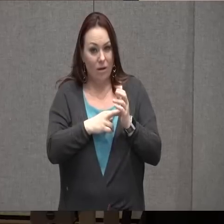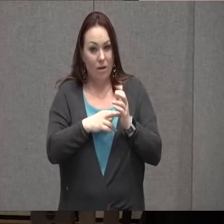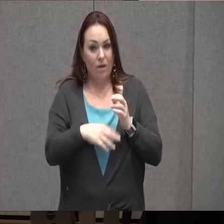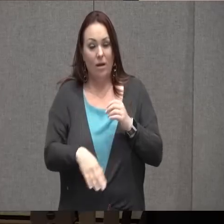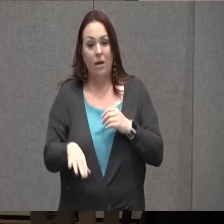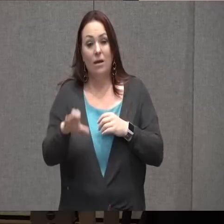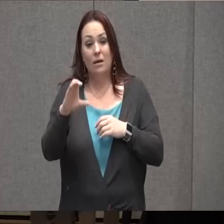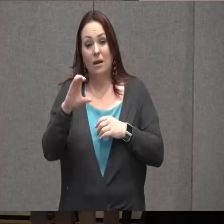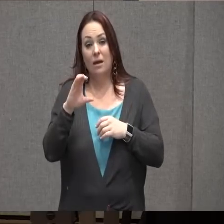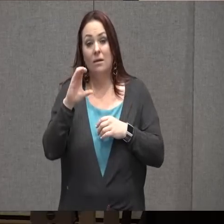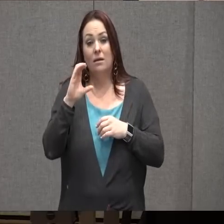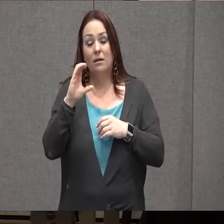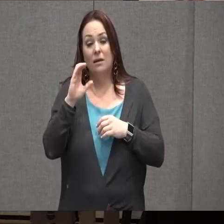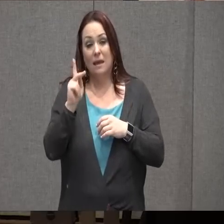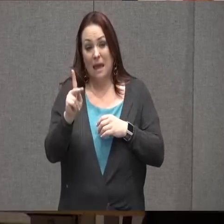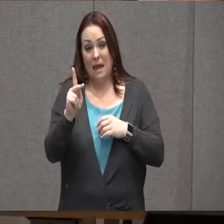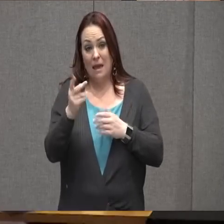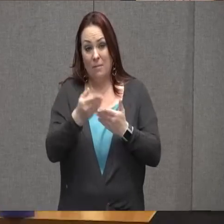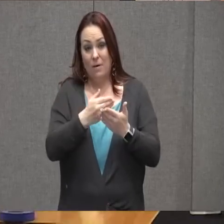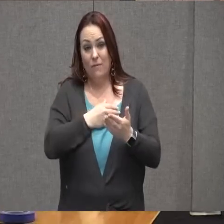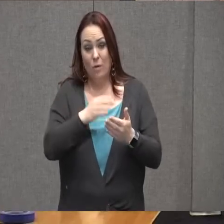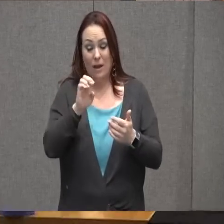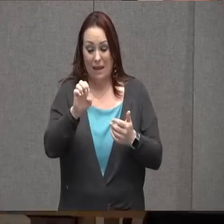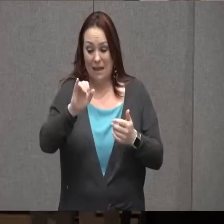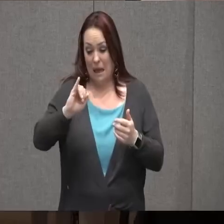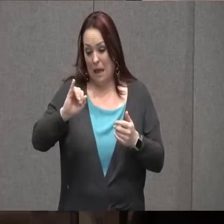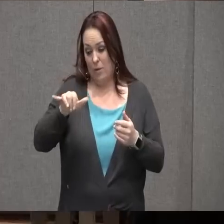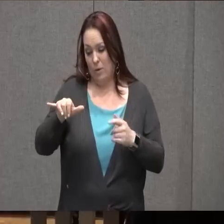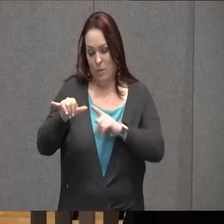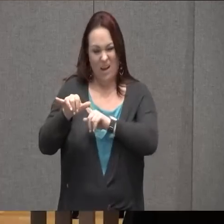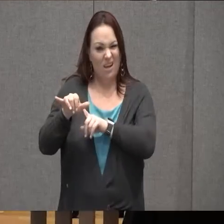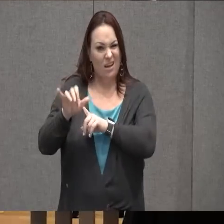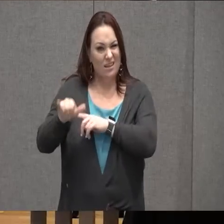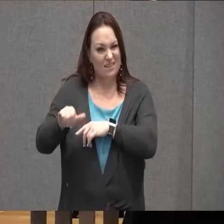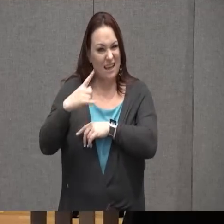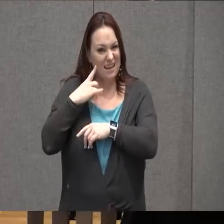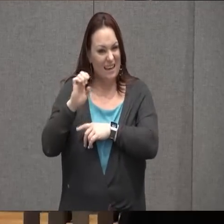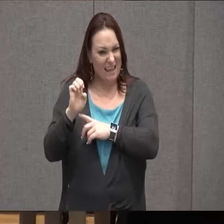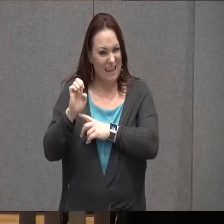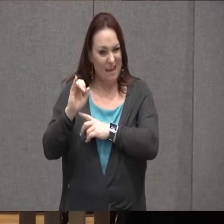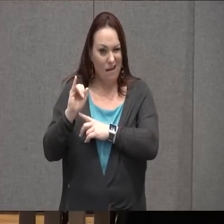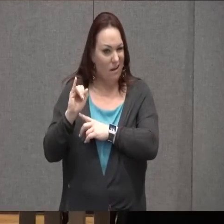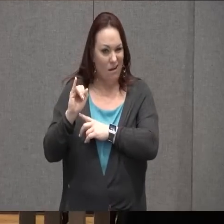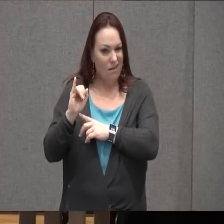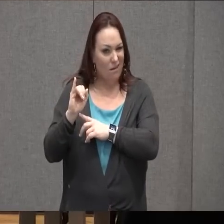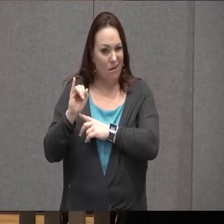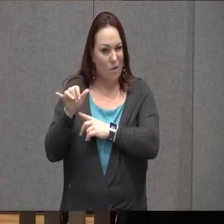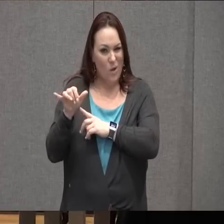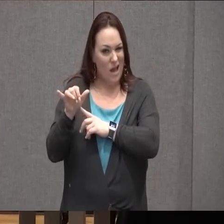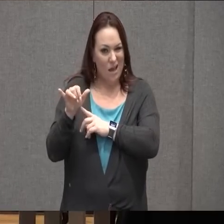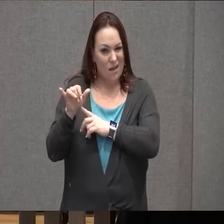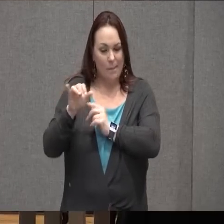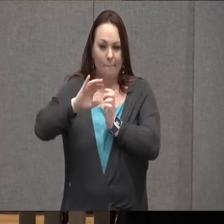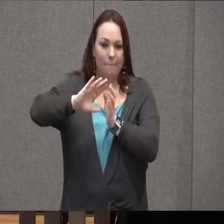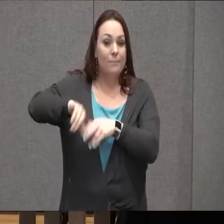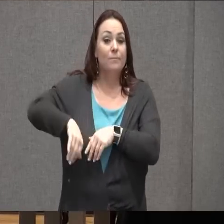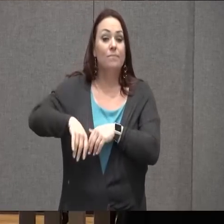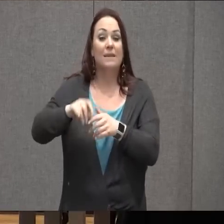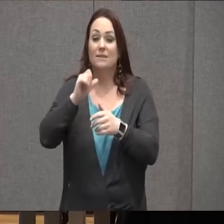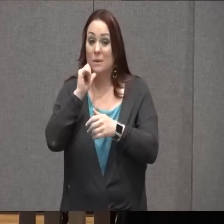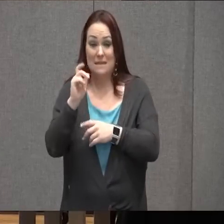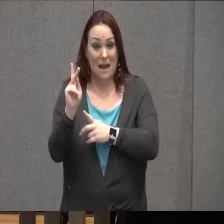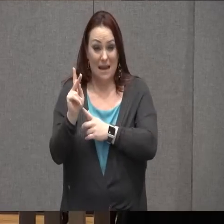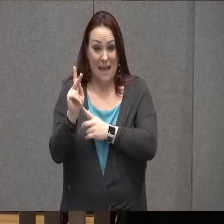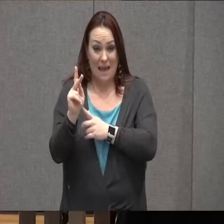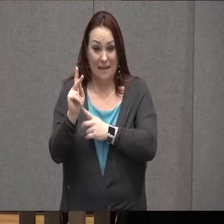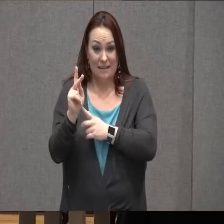before E, I, or Y. Is that an E? No. Is that an I? No. Is that a Y? No. So it's